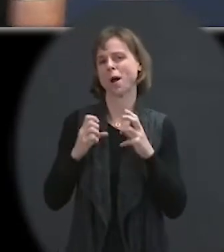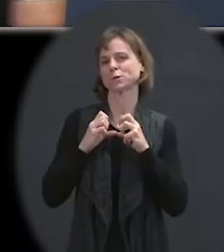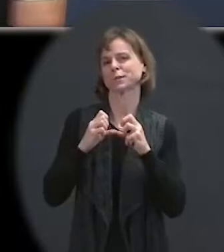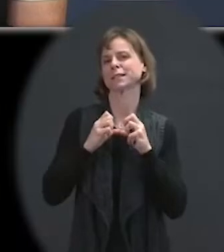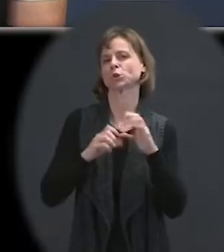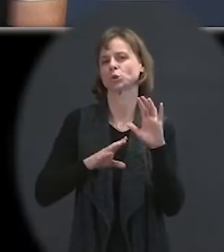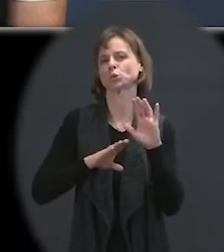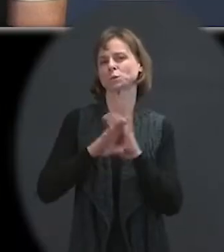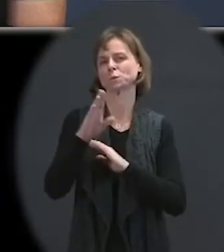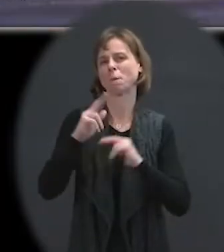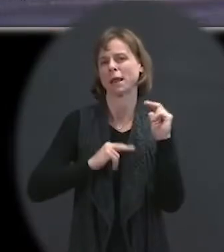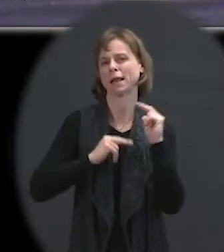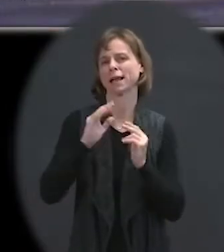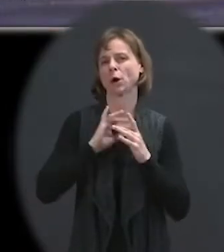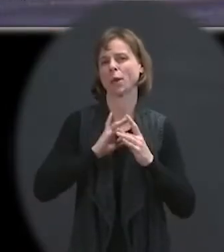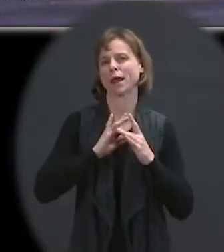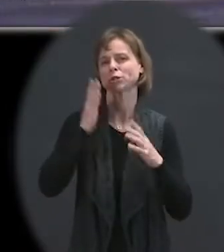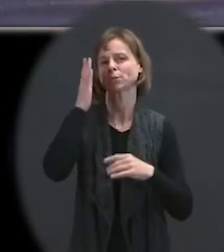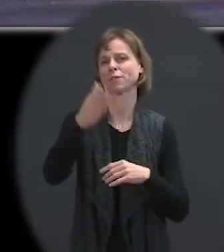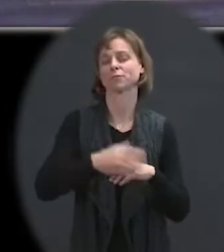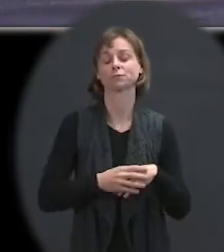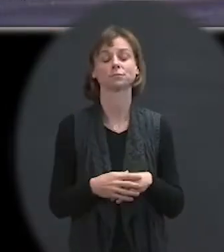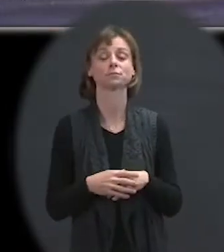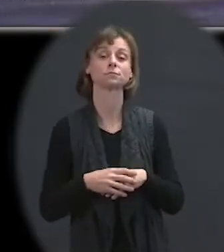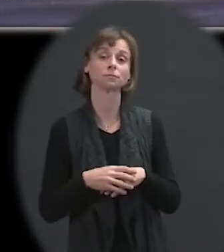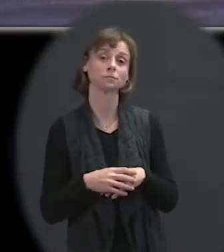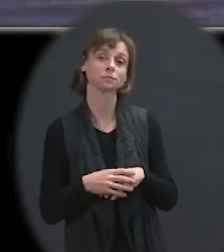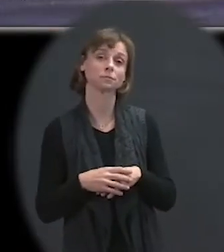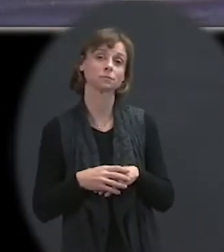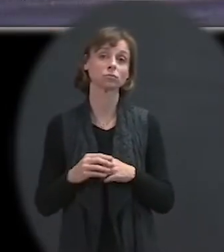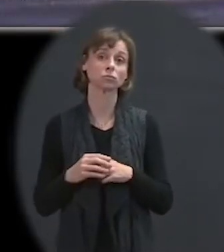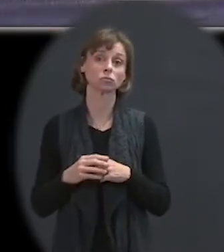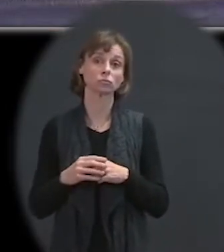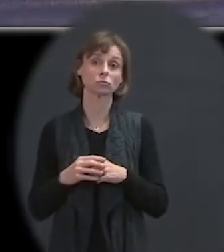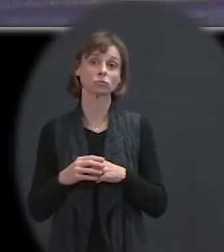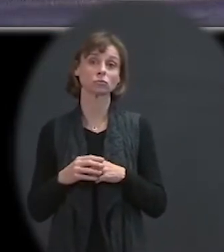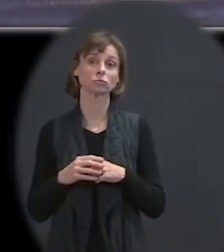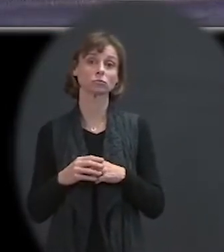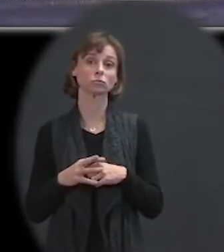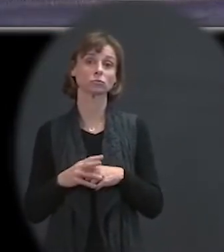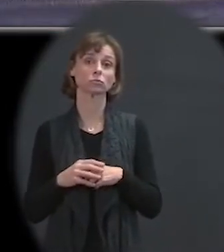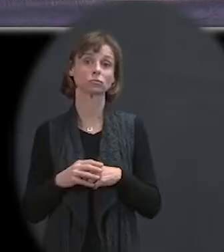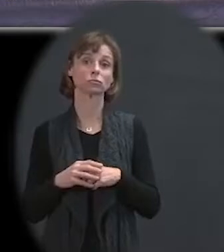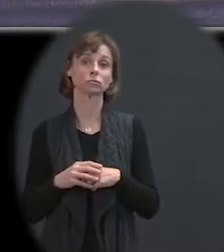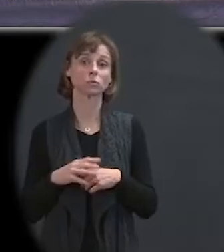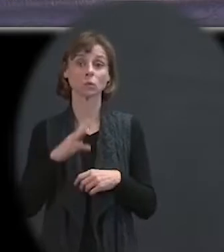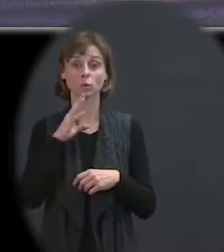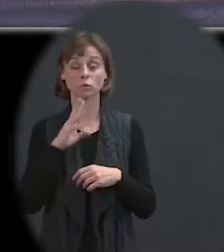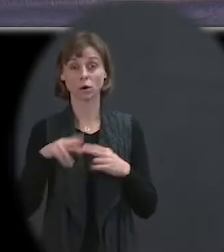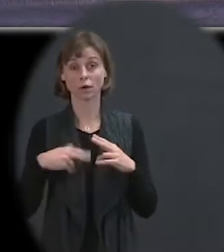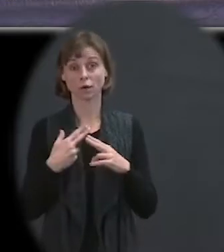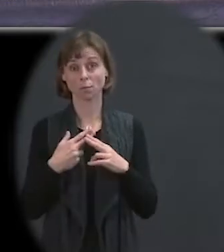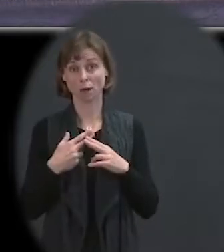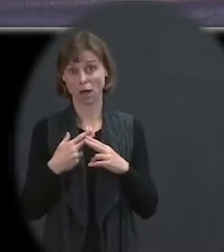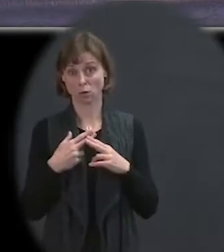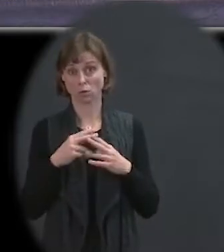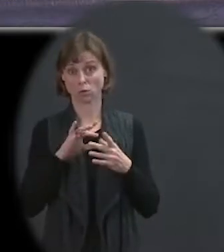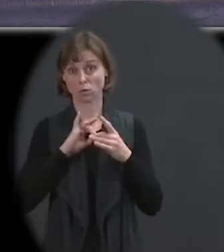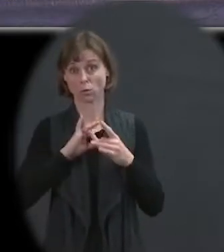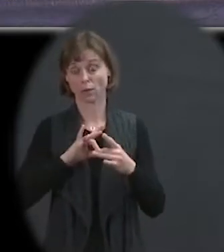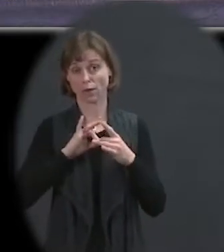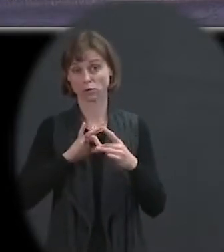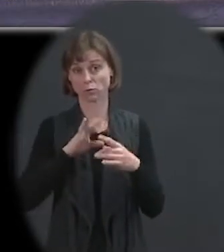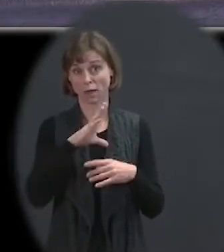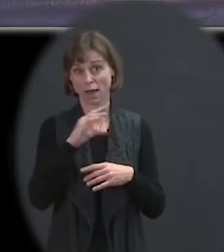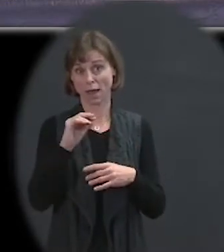relationship moving forward. Another question, Jen, thank you. Another question is, we're talking a lot about the economic relationship and